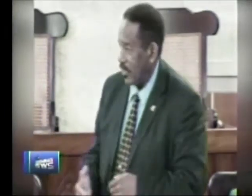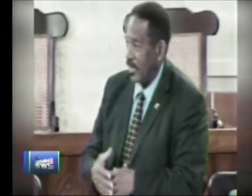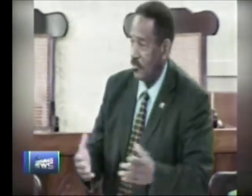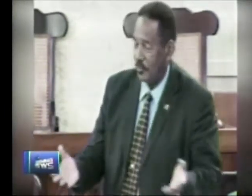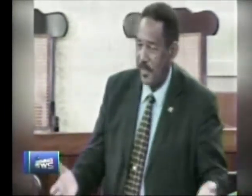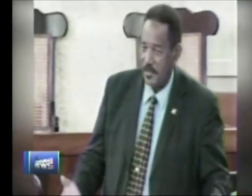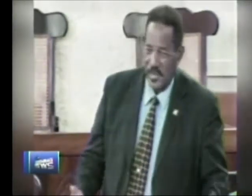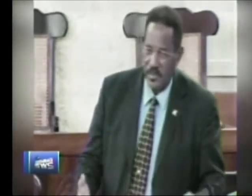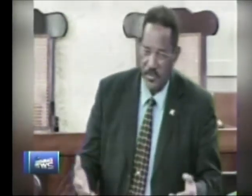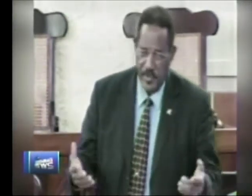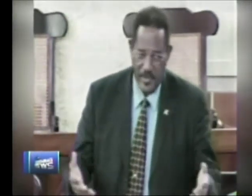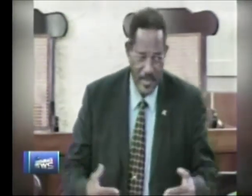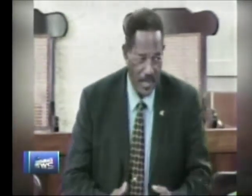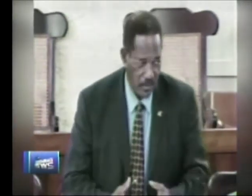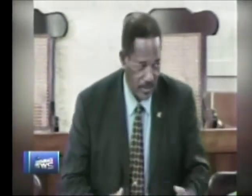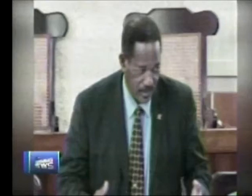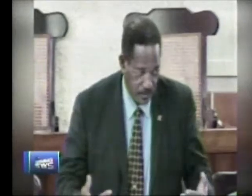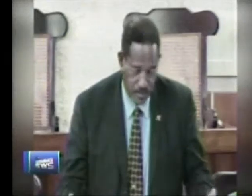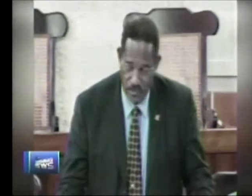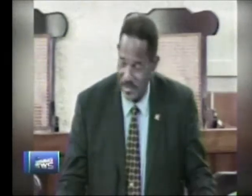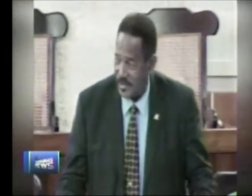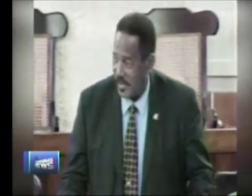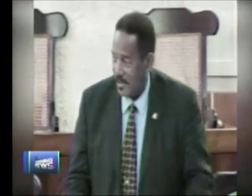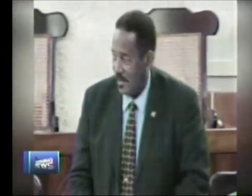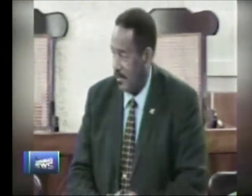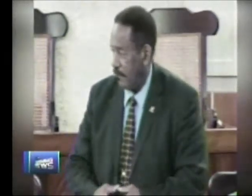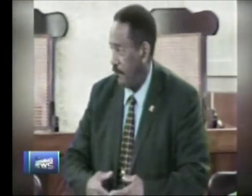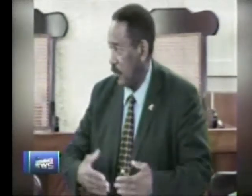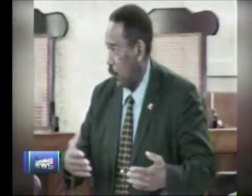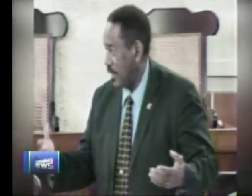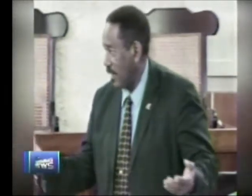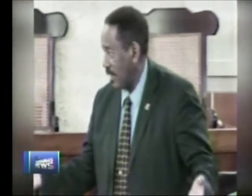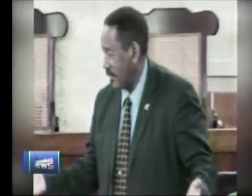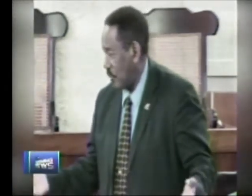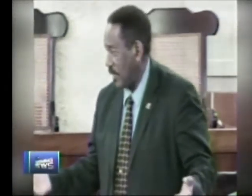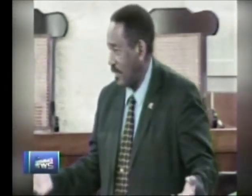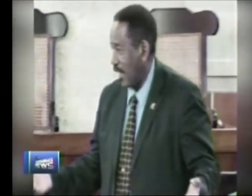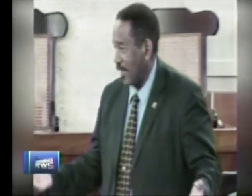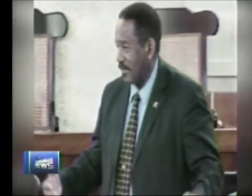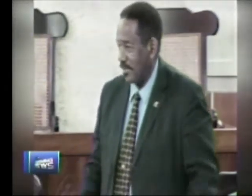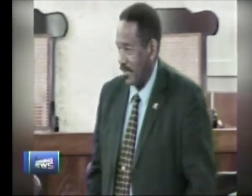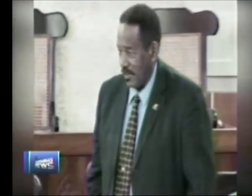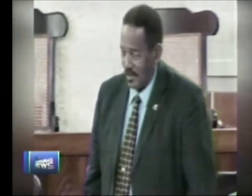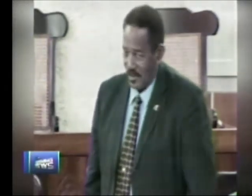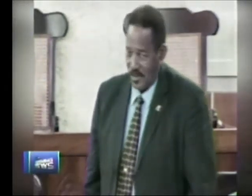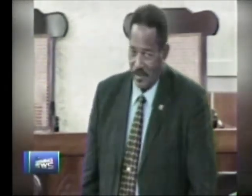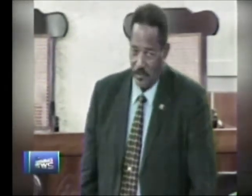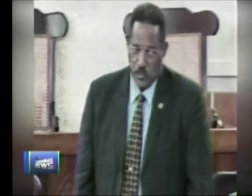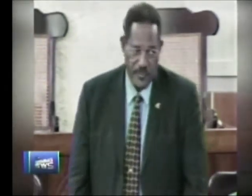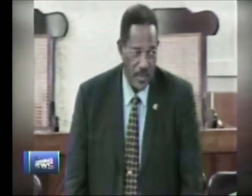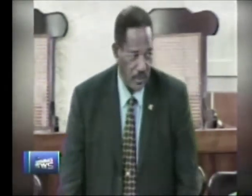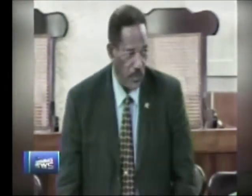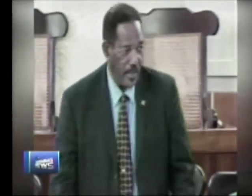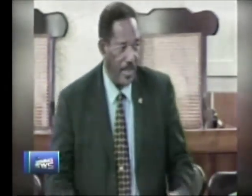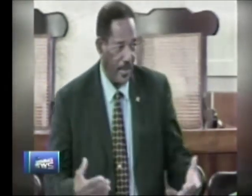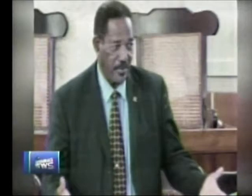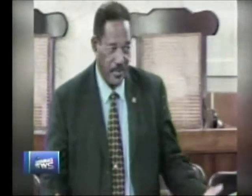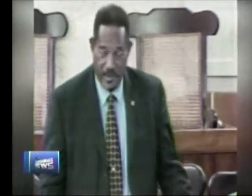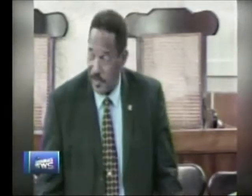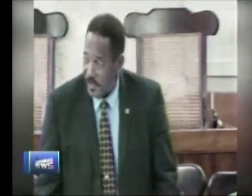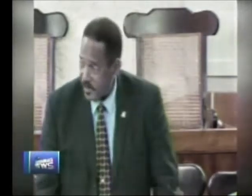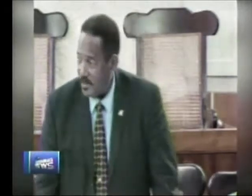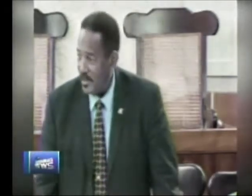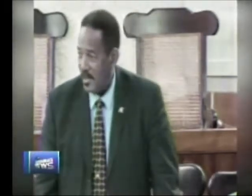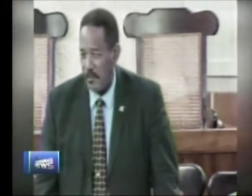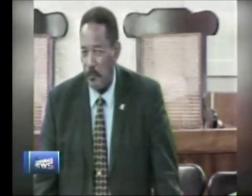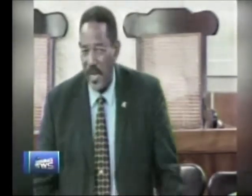with 100 people. 100 people cannot support 20 actors in a movie or 20 actors in a